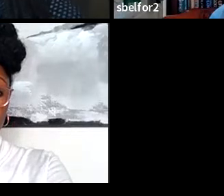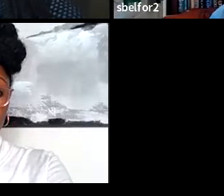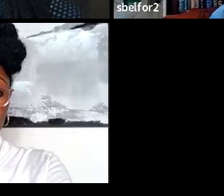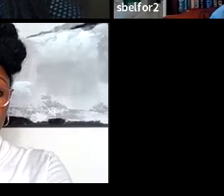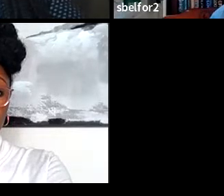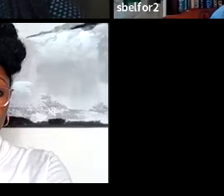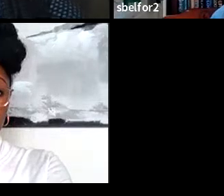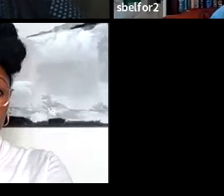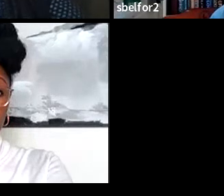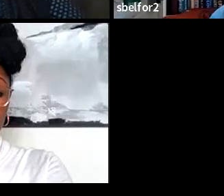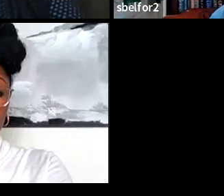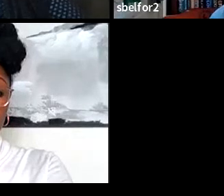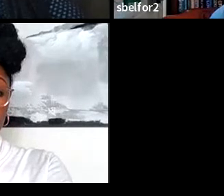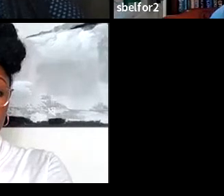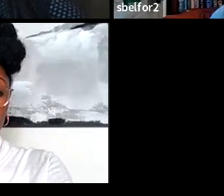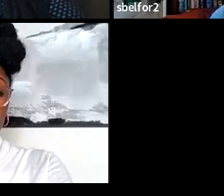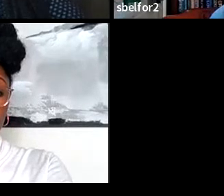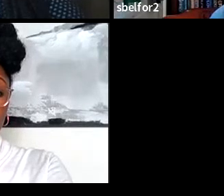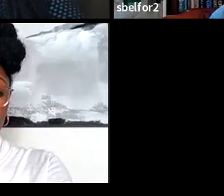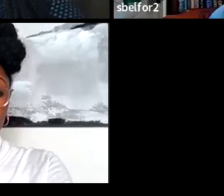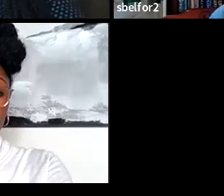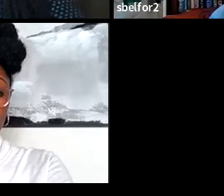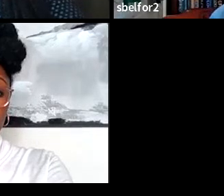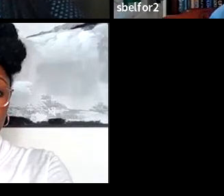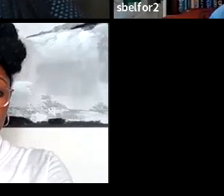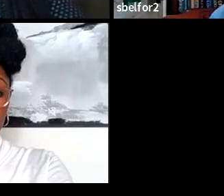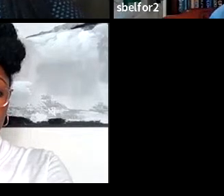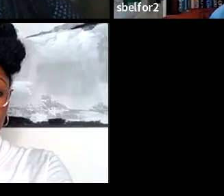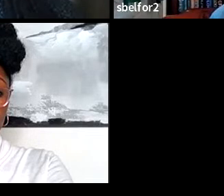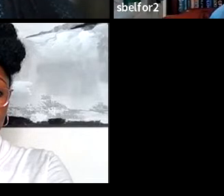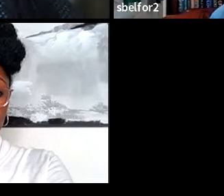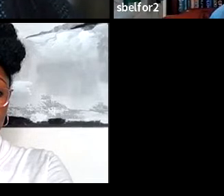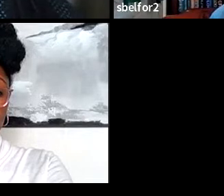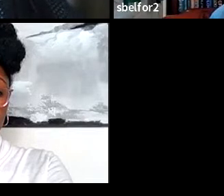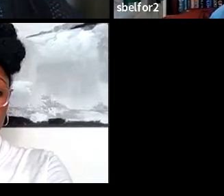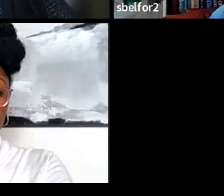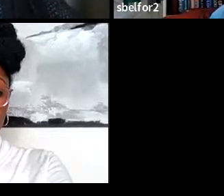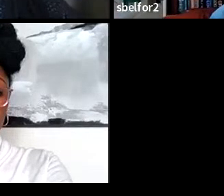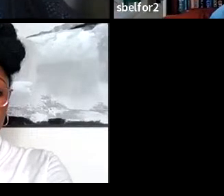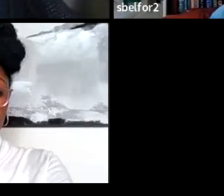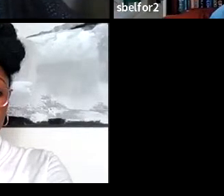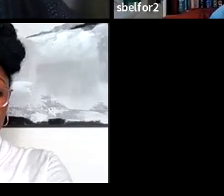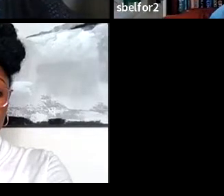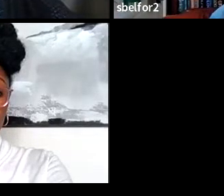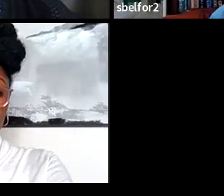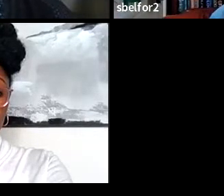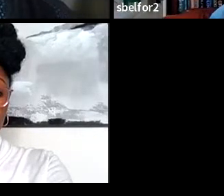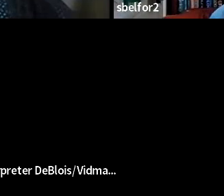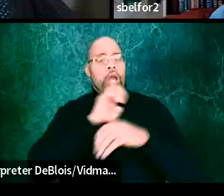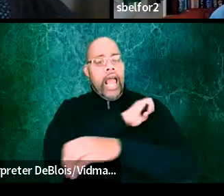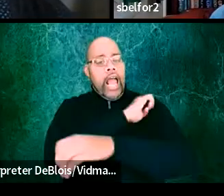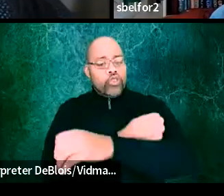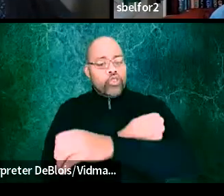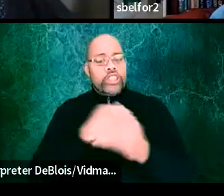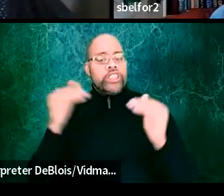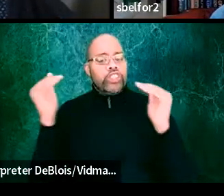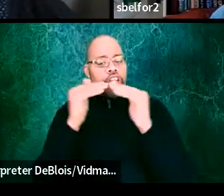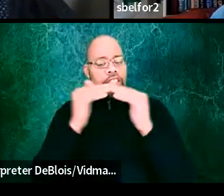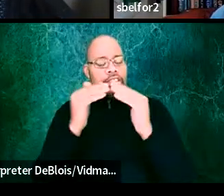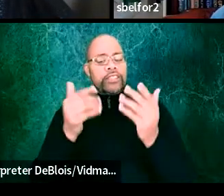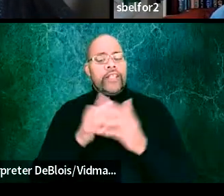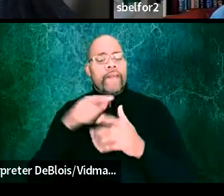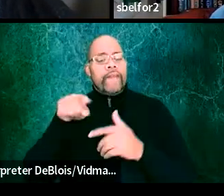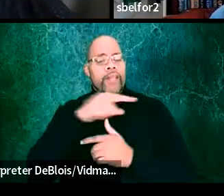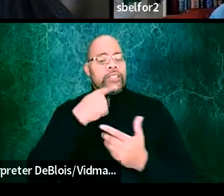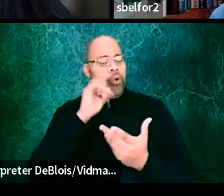on top of sort of when I was coming into the internship, it was like, I want to do energy justice. And I was like, they're